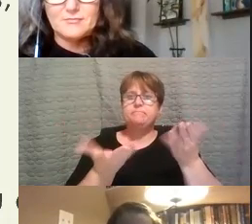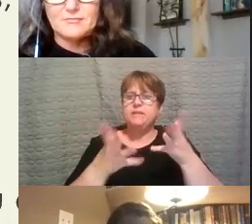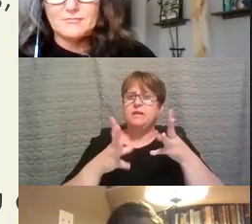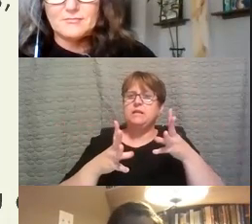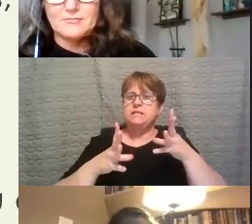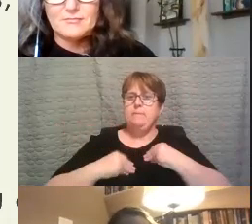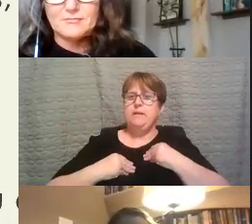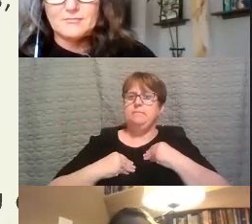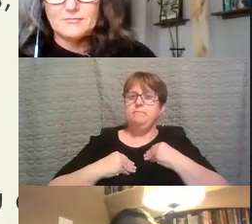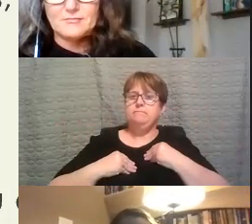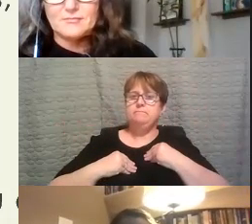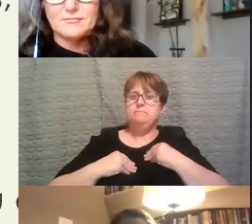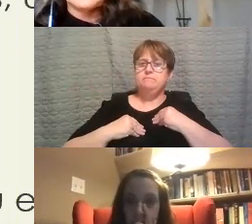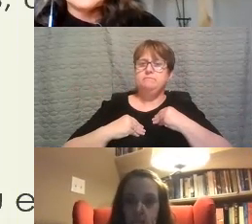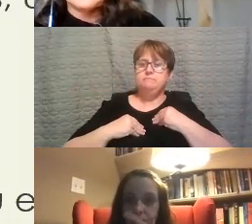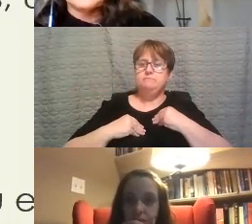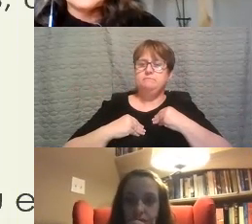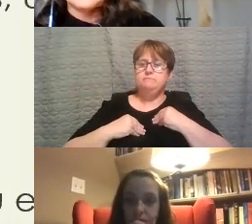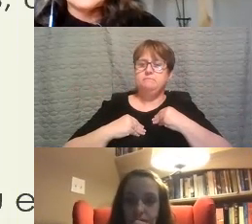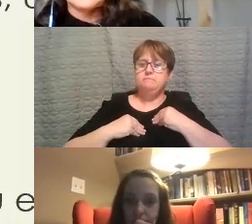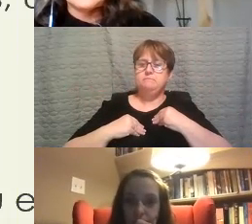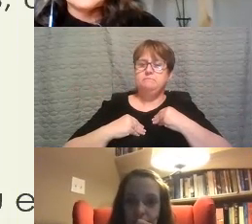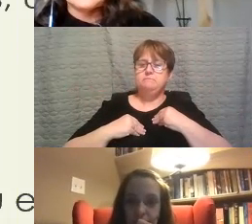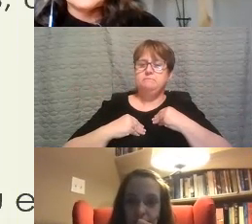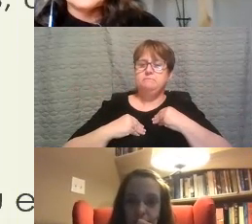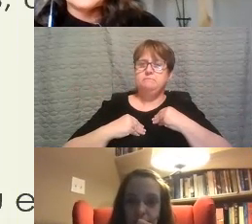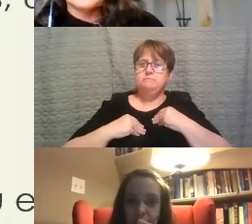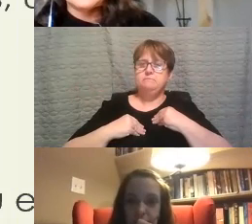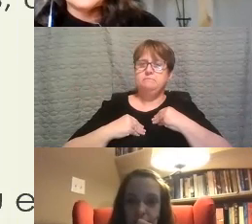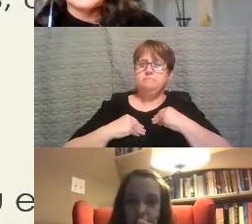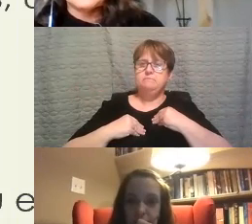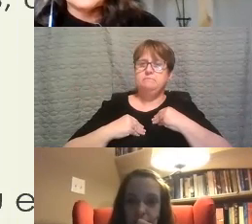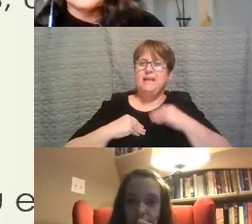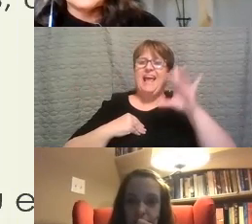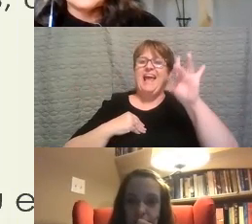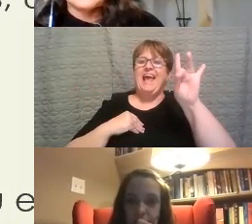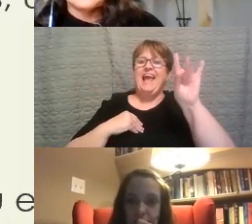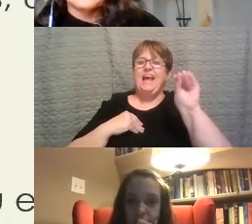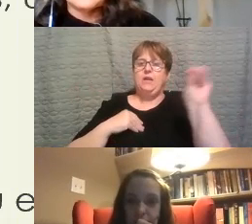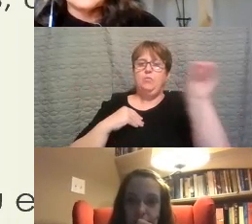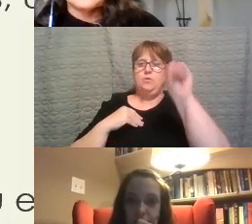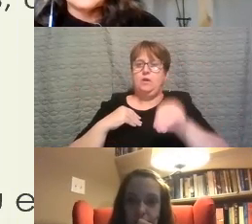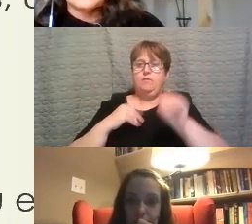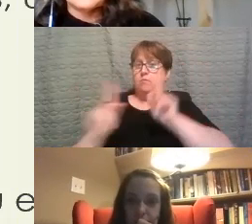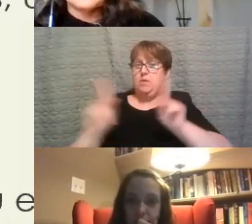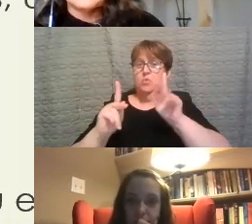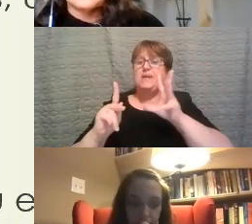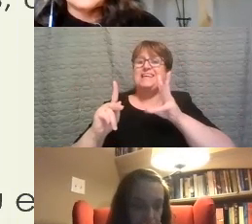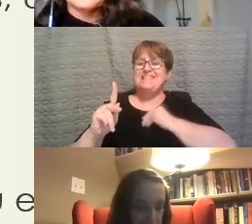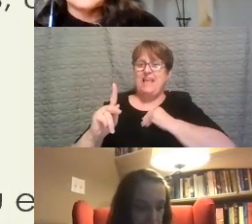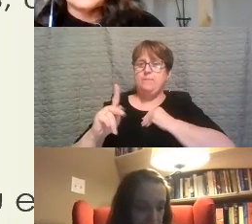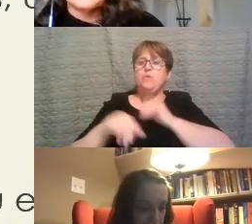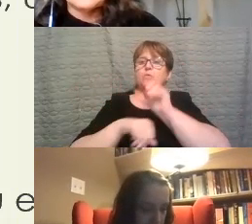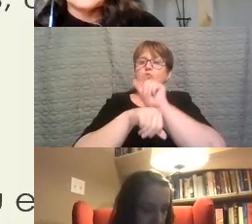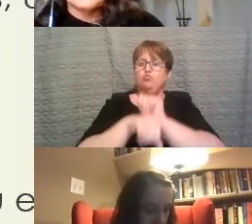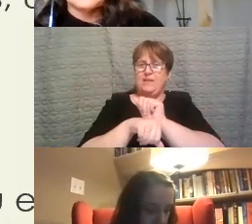accepted for at least 80% of the population in the rural area.